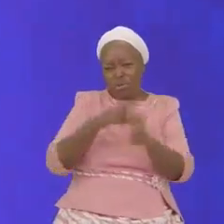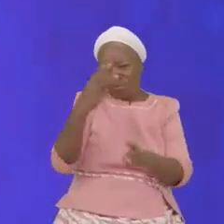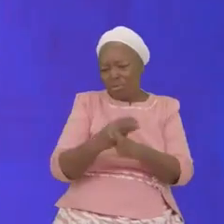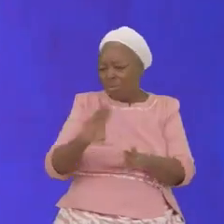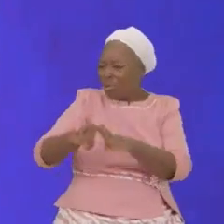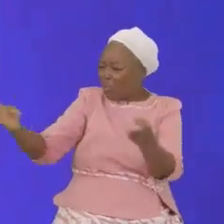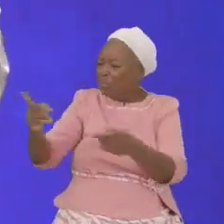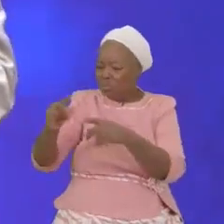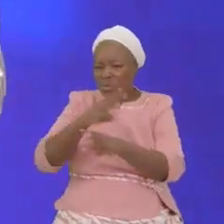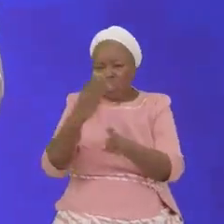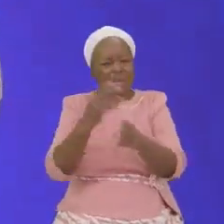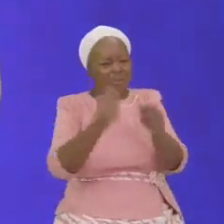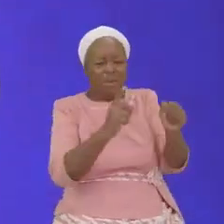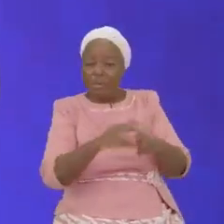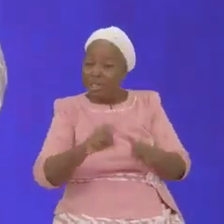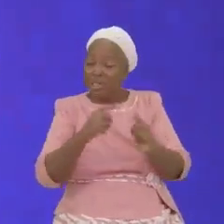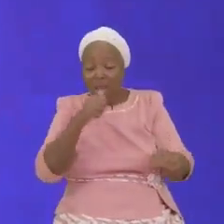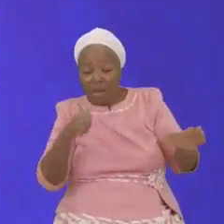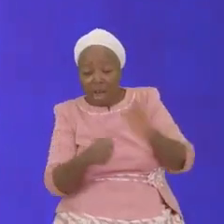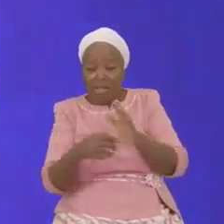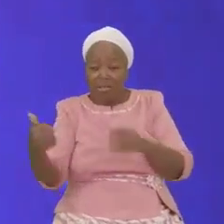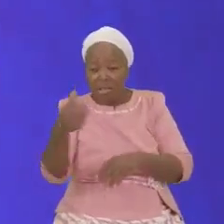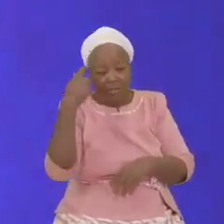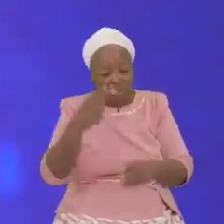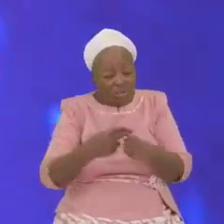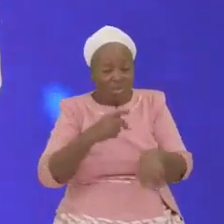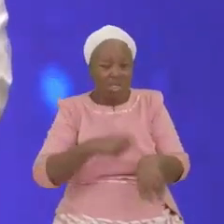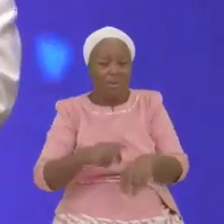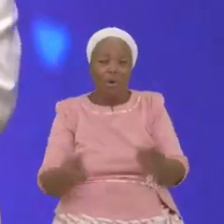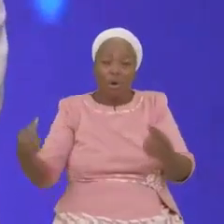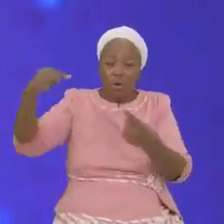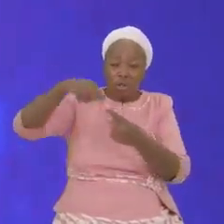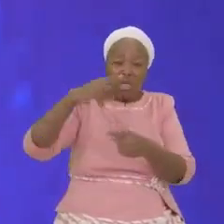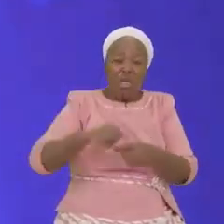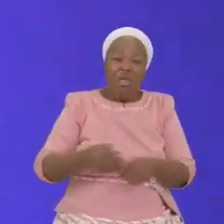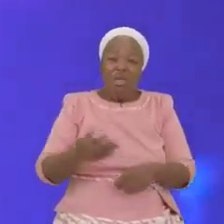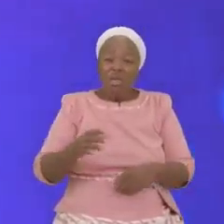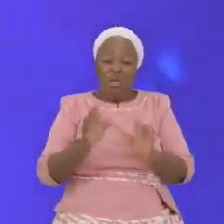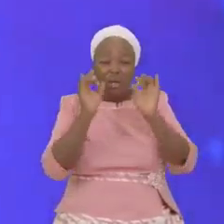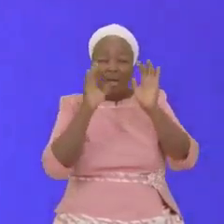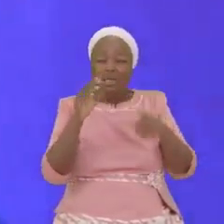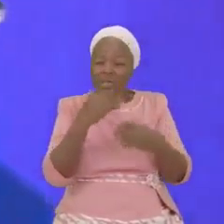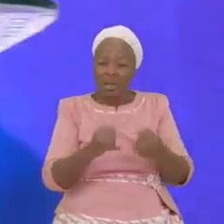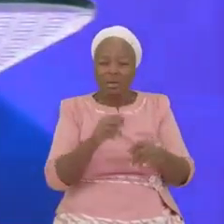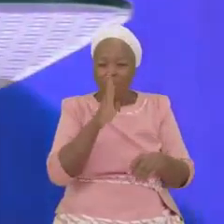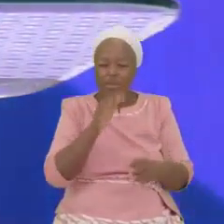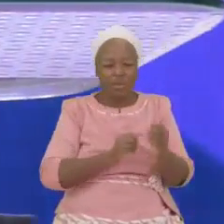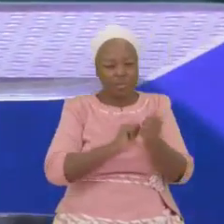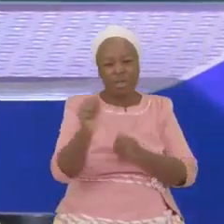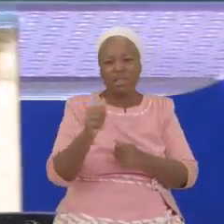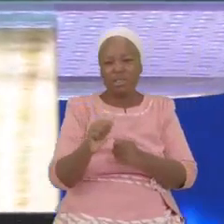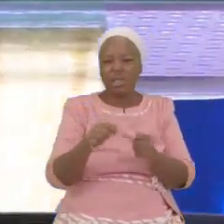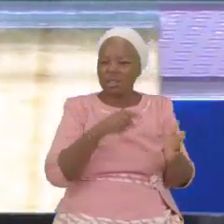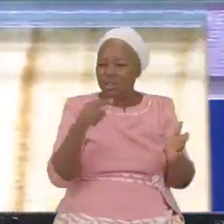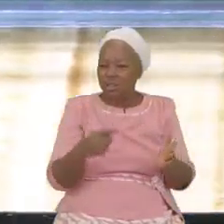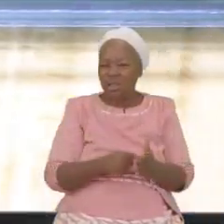were for a little season until the indignation be overpassed. This indignation, if